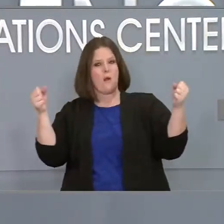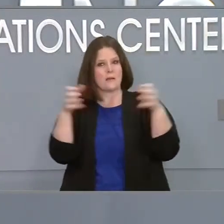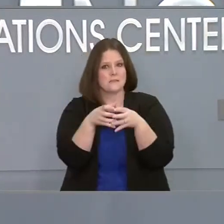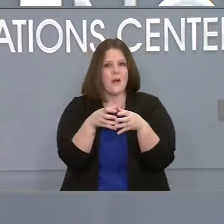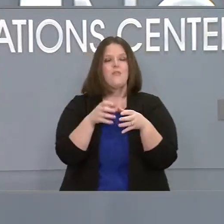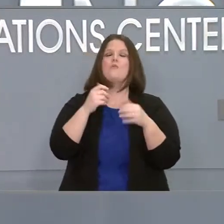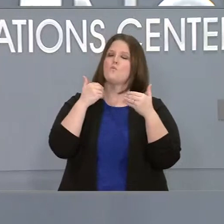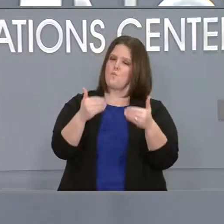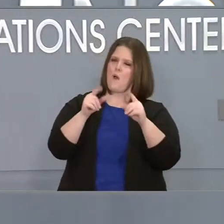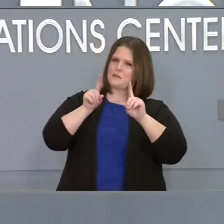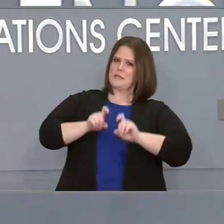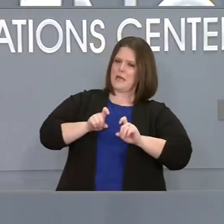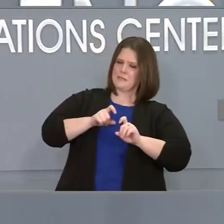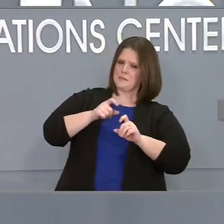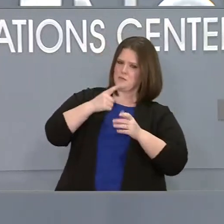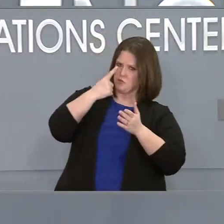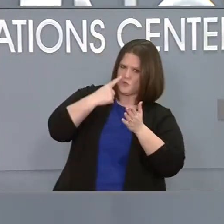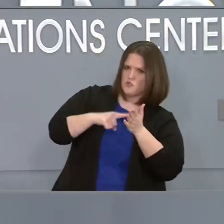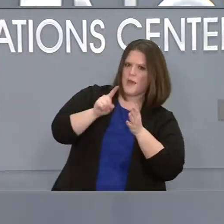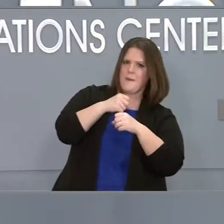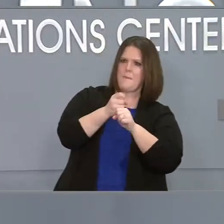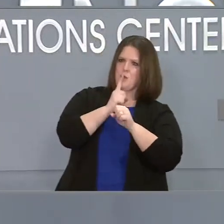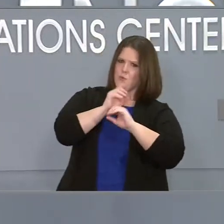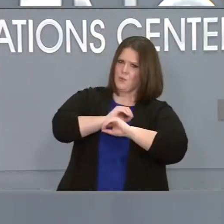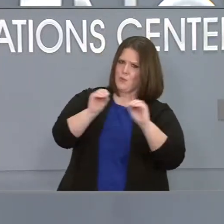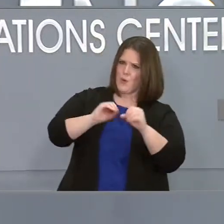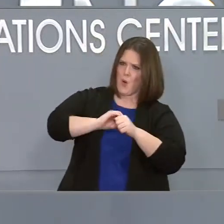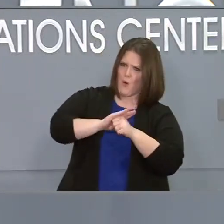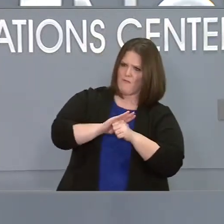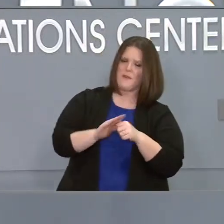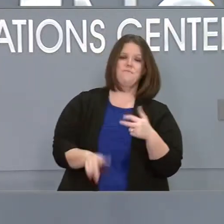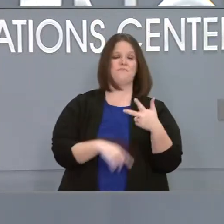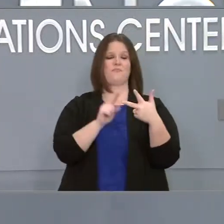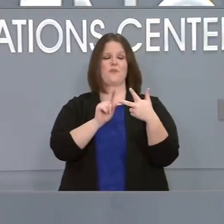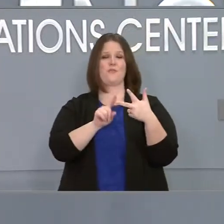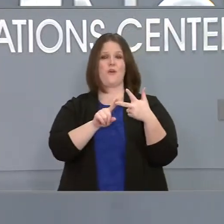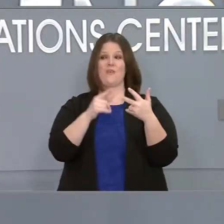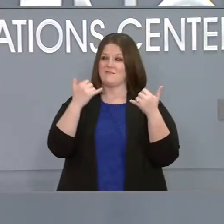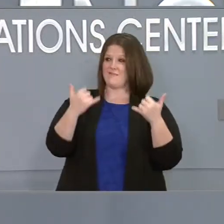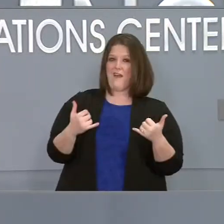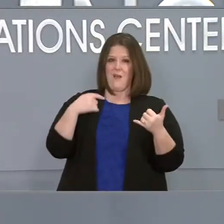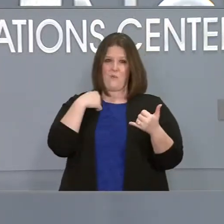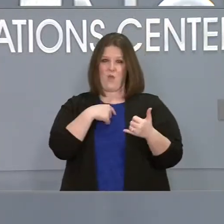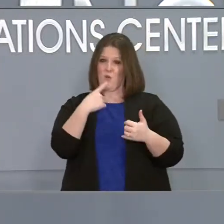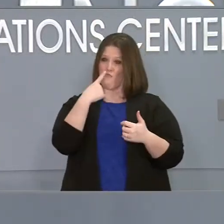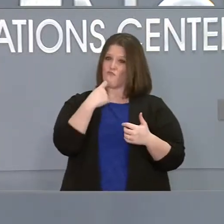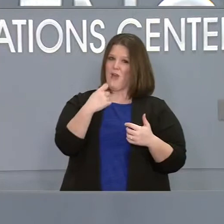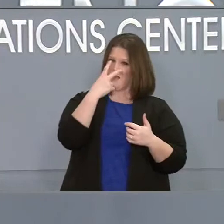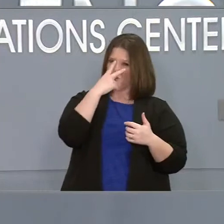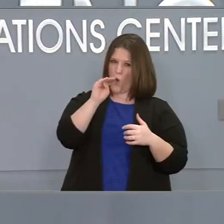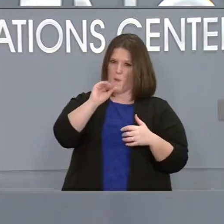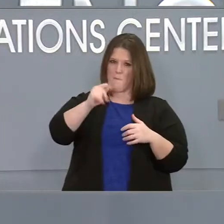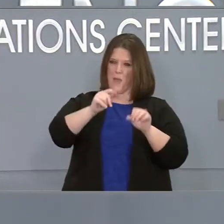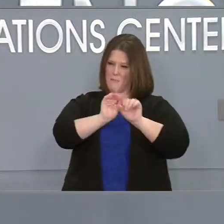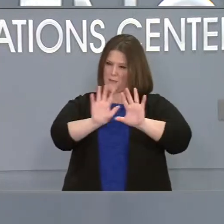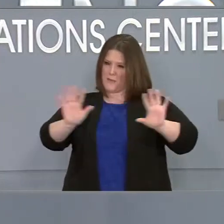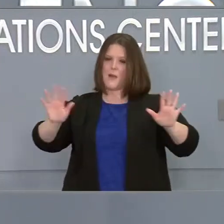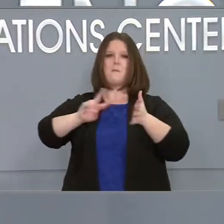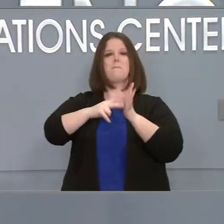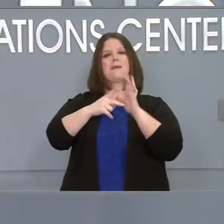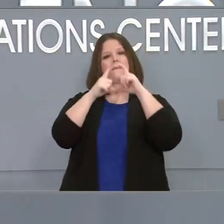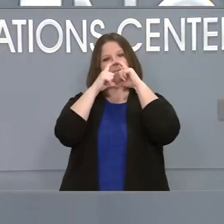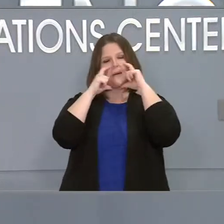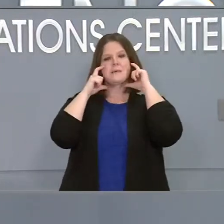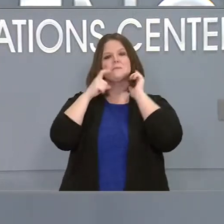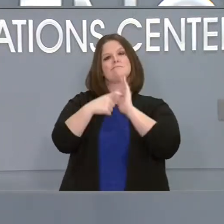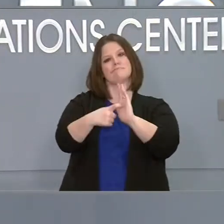we're back in the red zone, so everyone should be wearing a mask when in public indoor places. Protect yourself and your